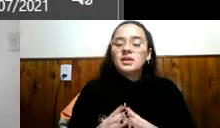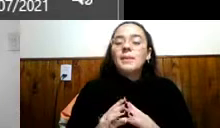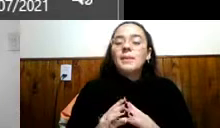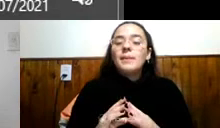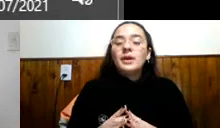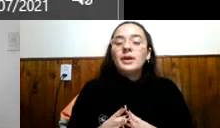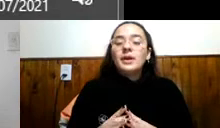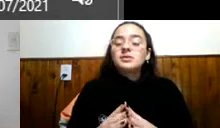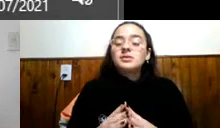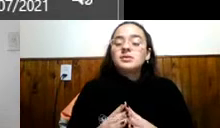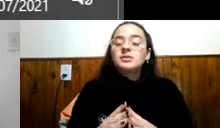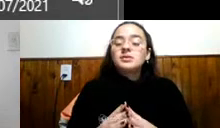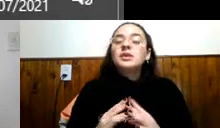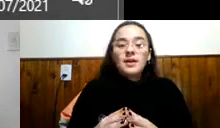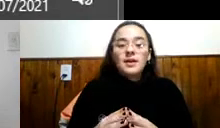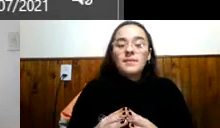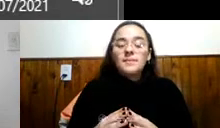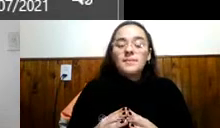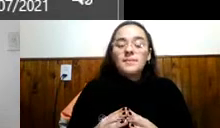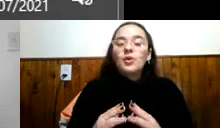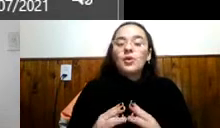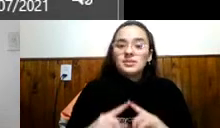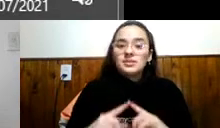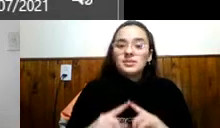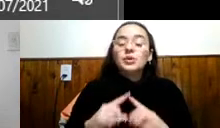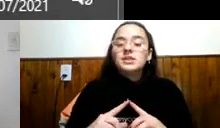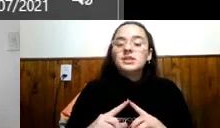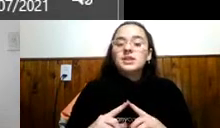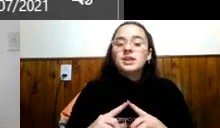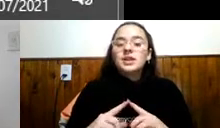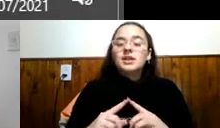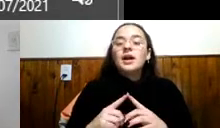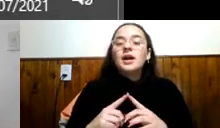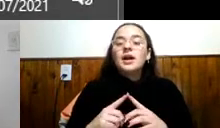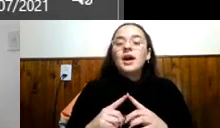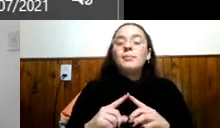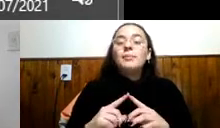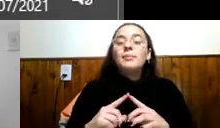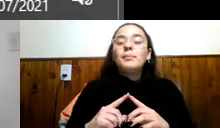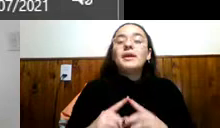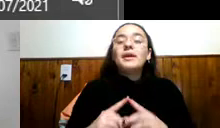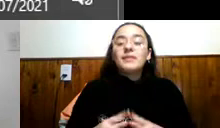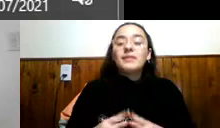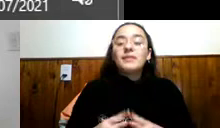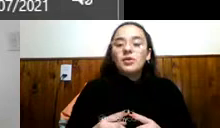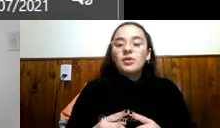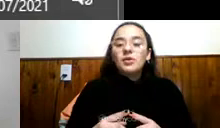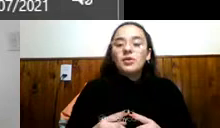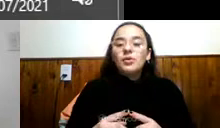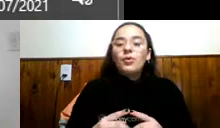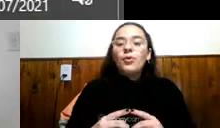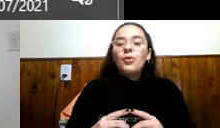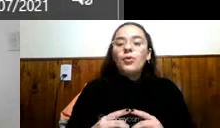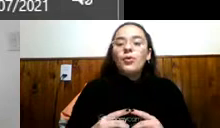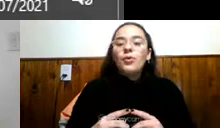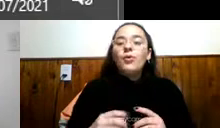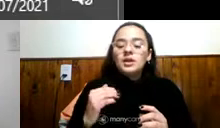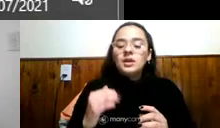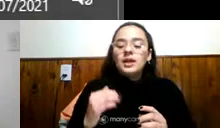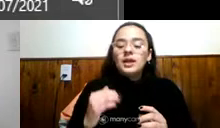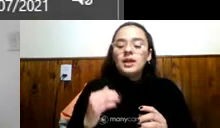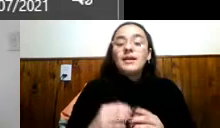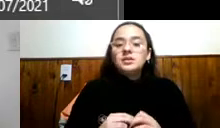because teachers in Canada organize the knowledge in a pyramid who has